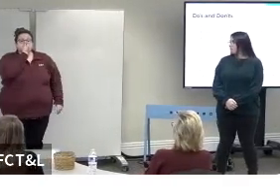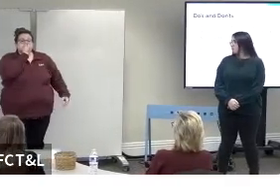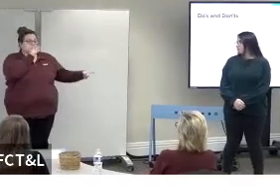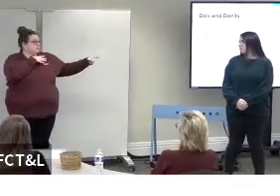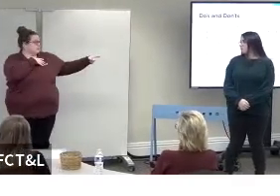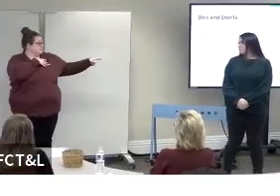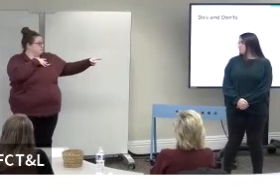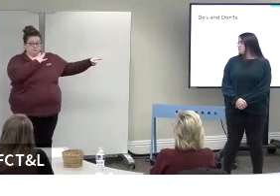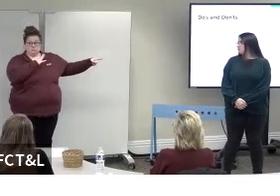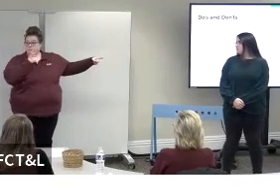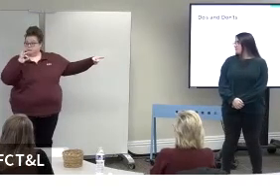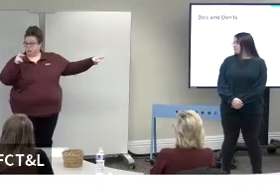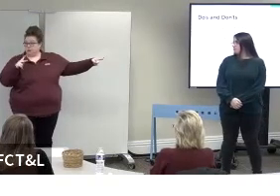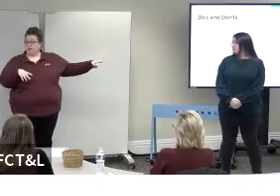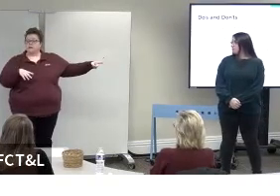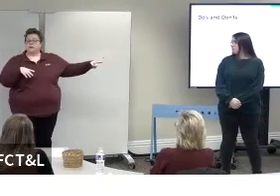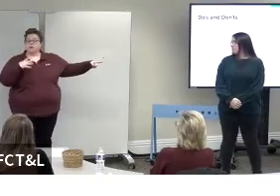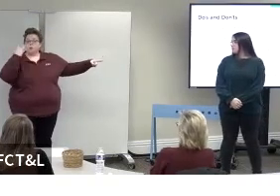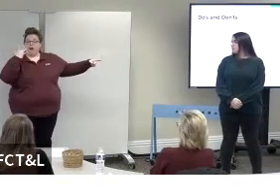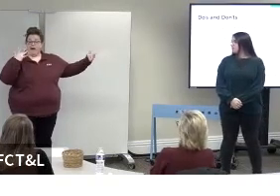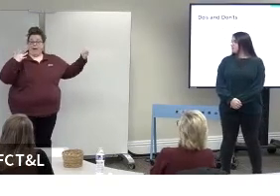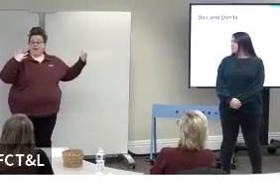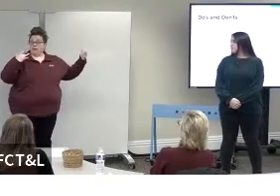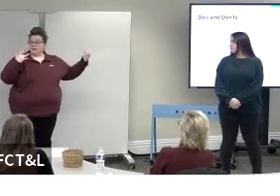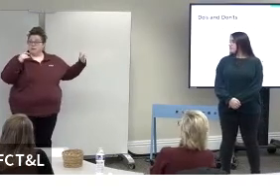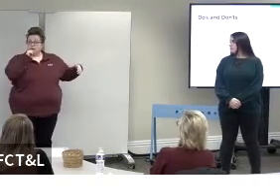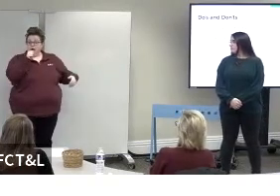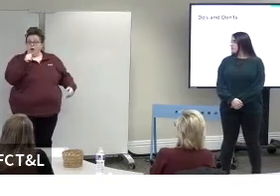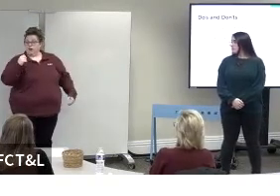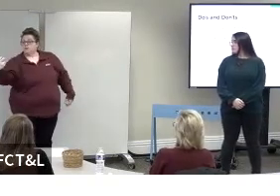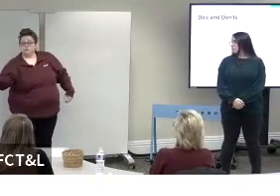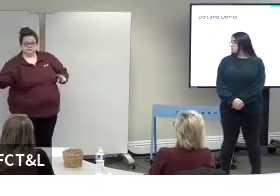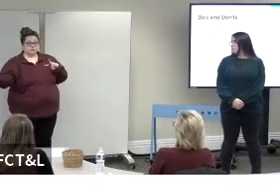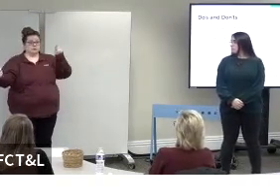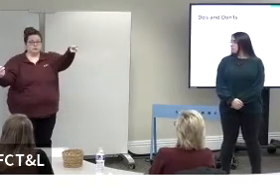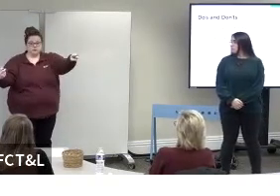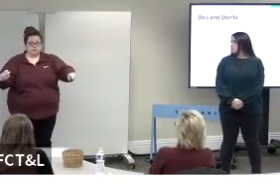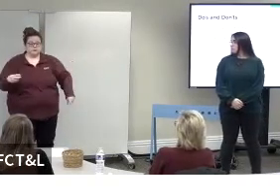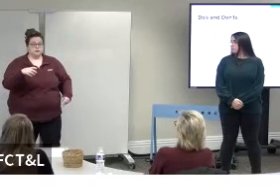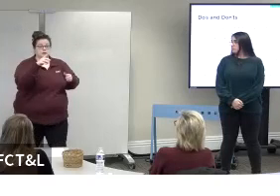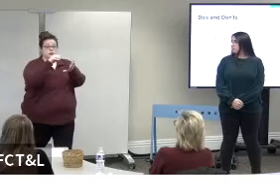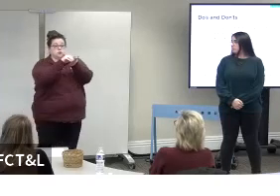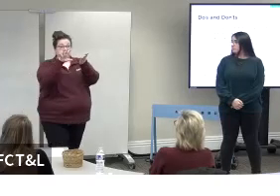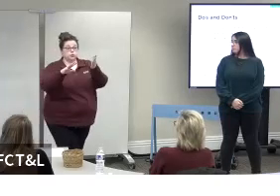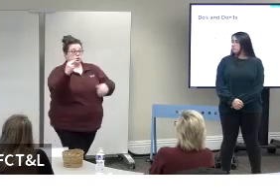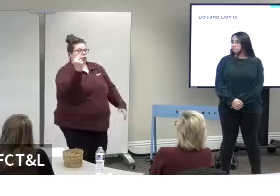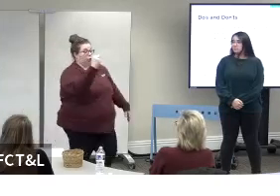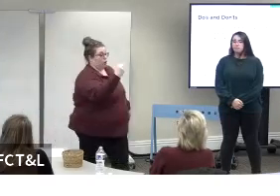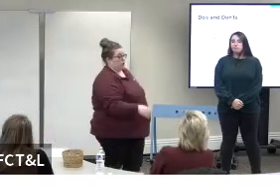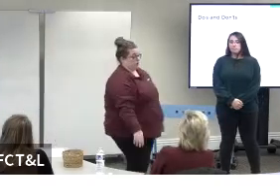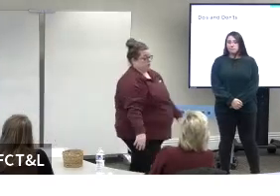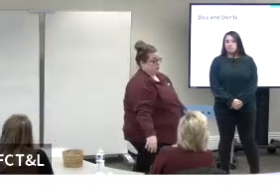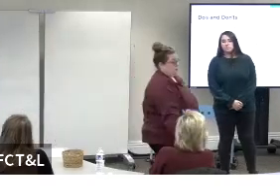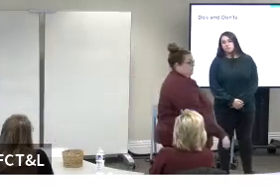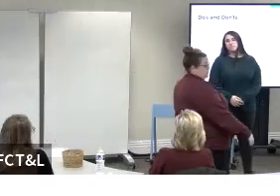class? I talk, okay? So the interpreter is going to be to the side of me, not in other places